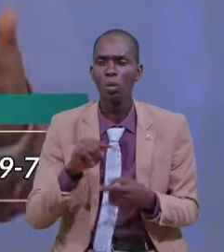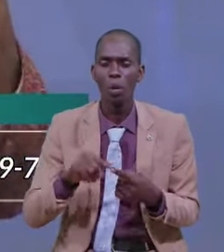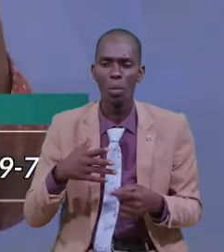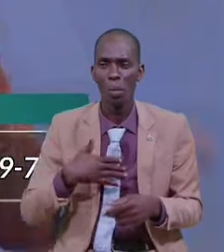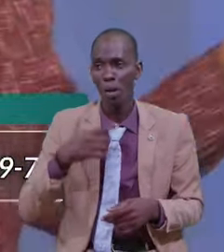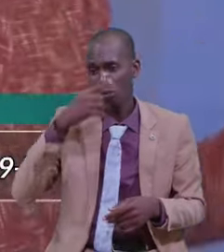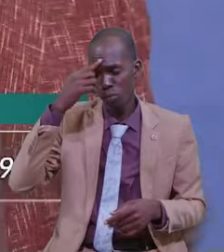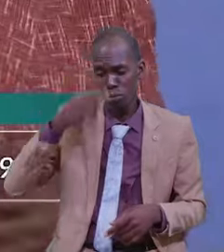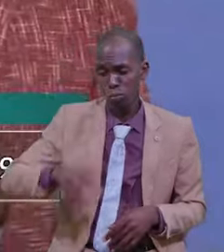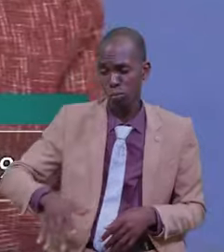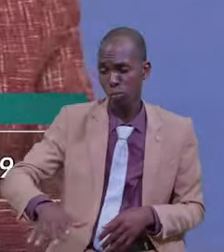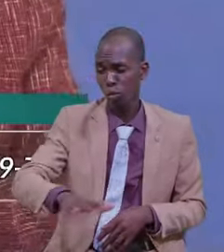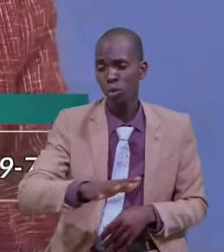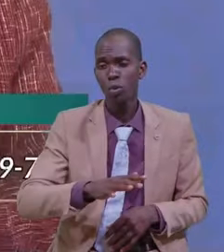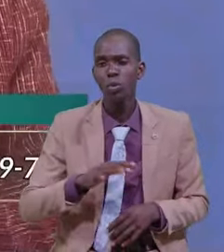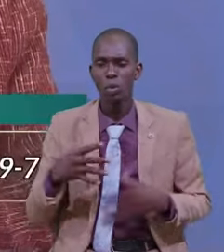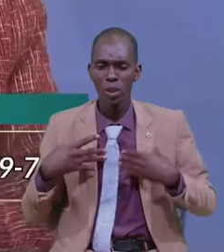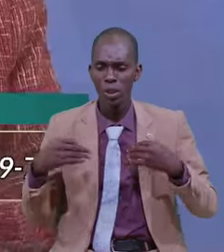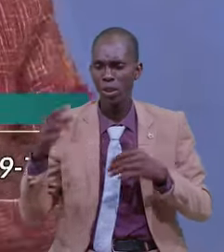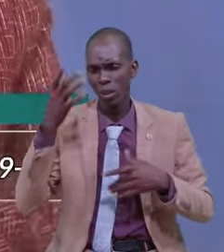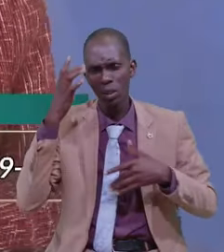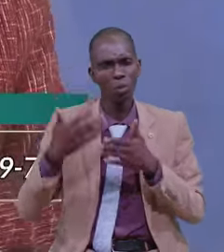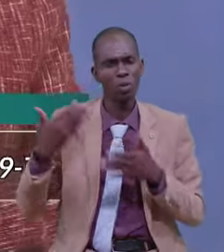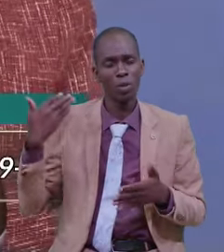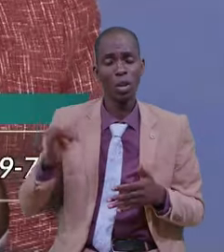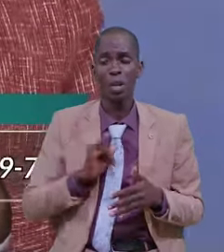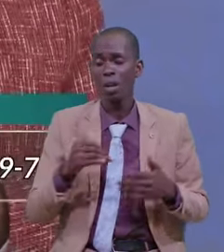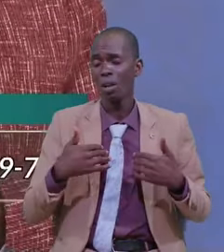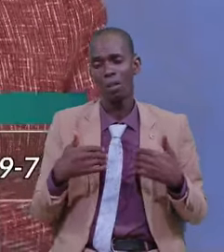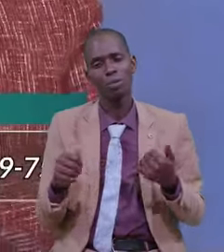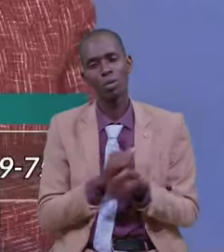have blown it. The Lord